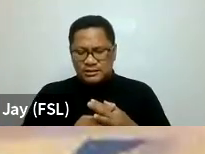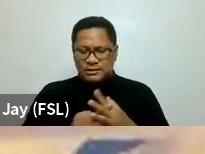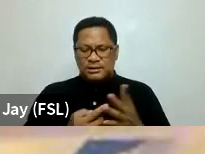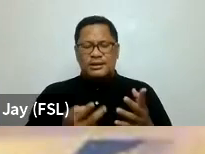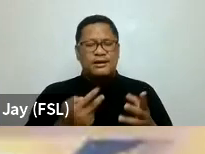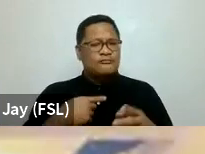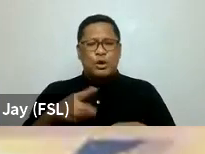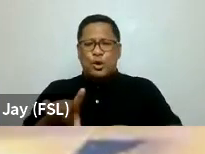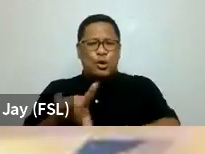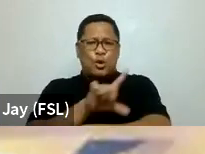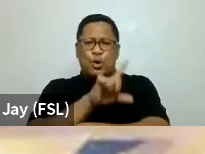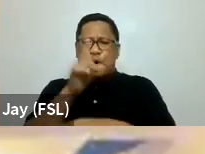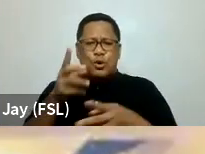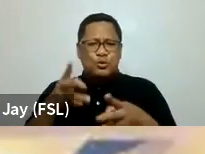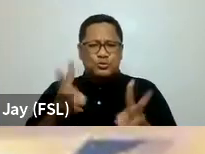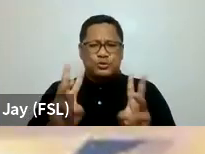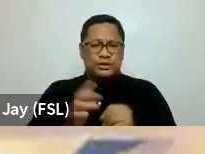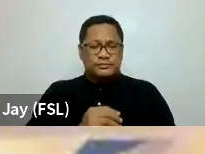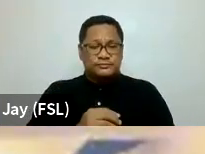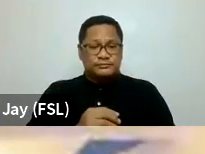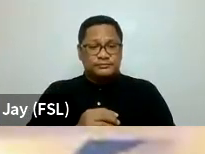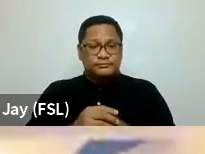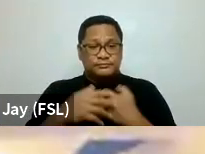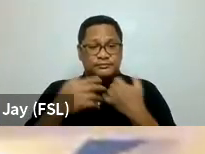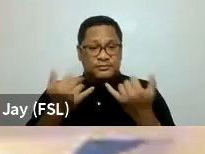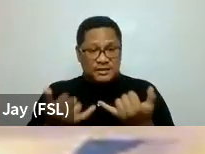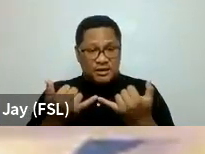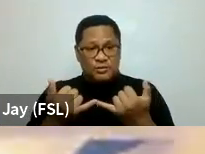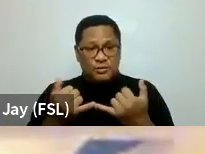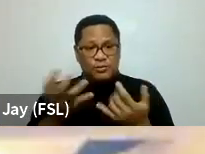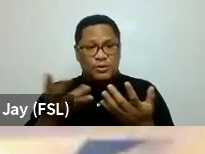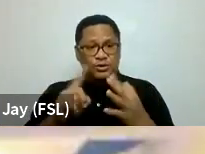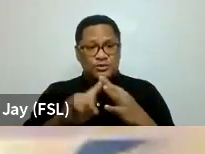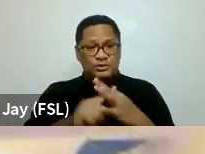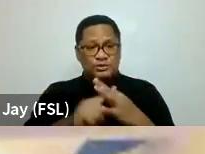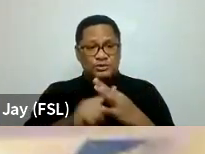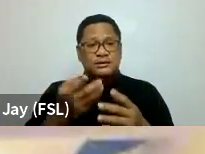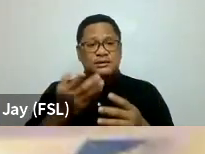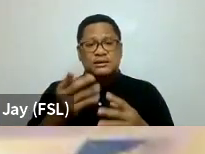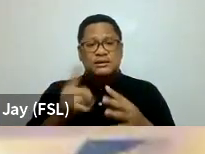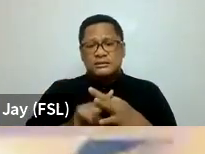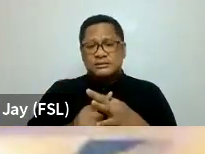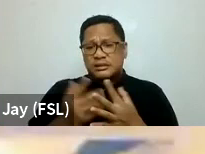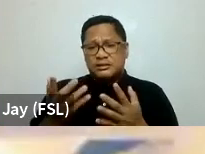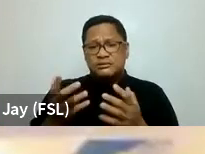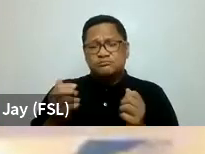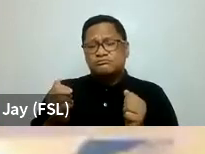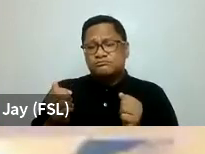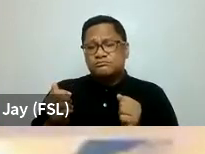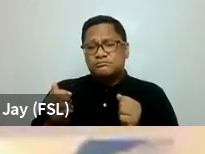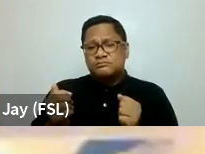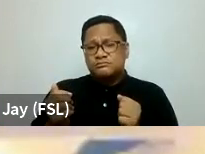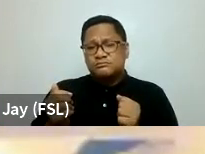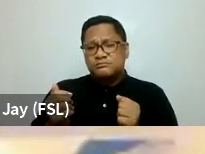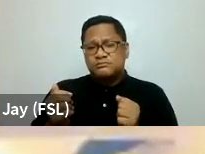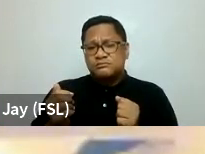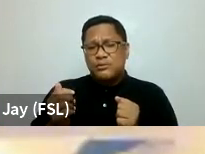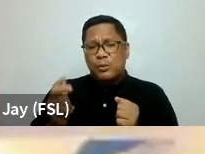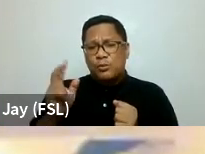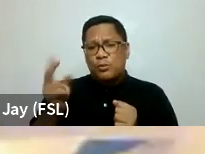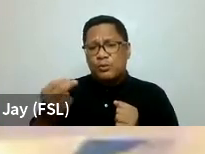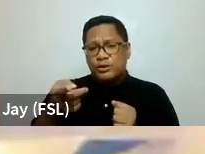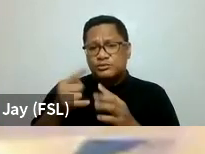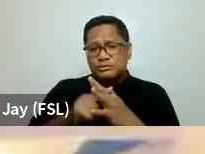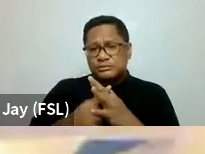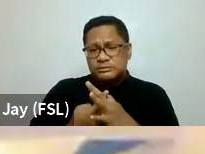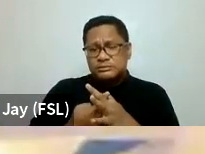way. Now that you asked where to start, maybe you can start with another, because I'm interested. When you started,